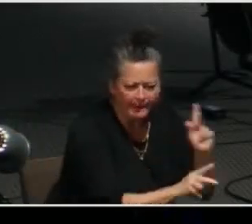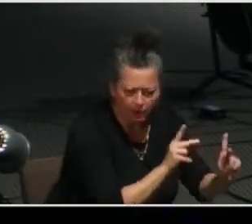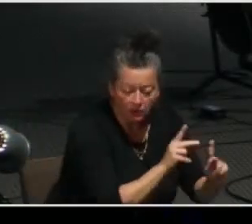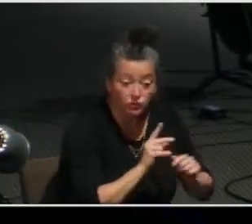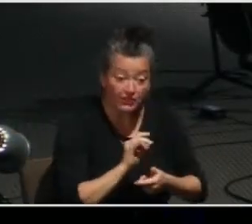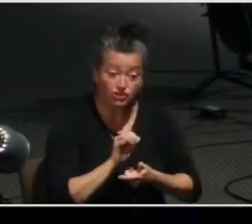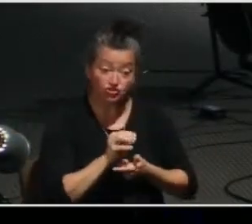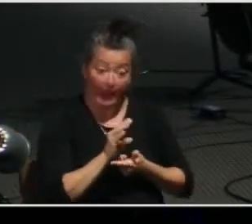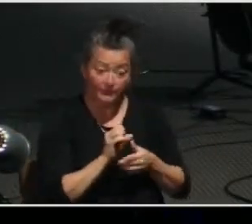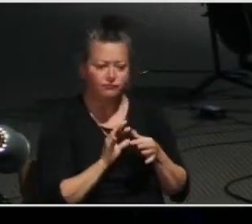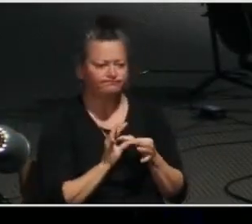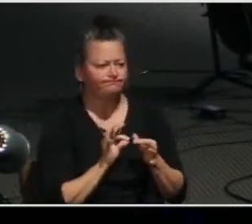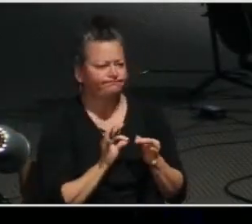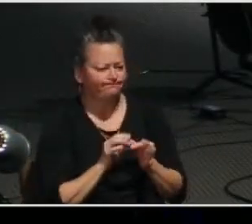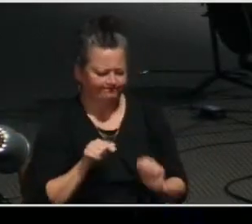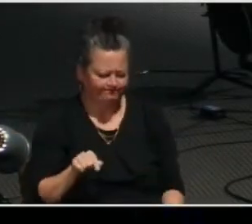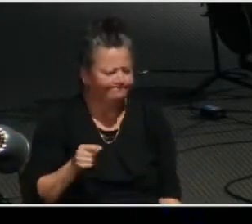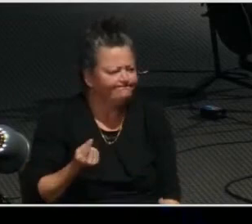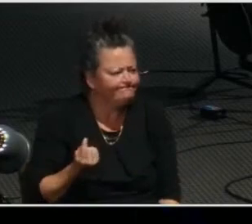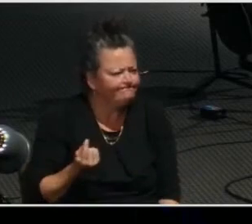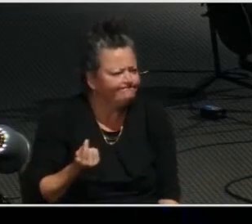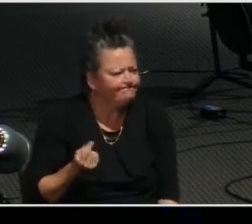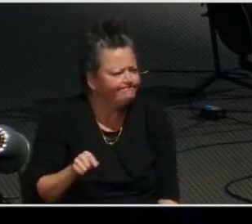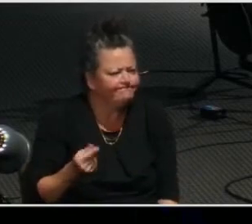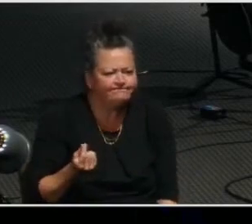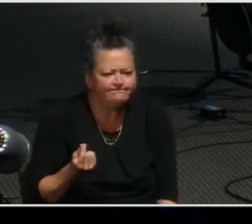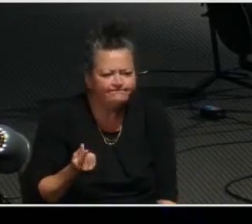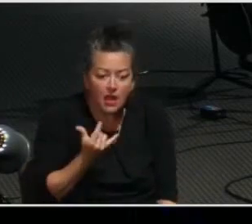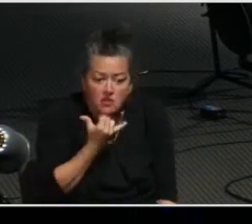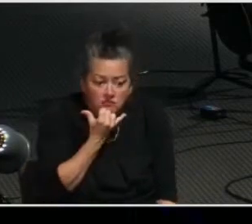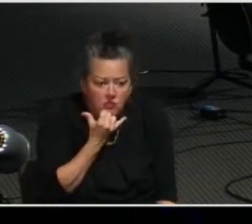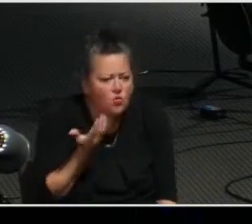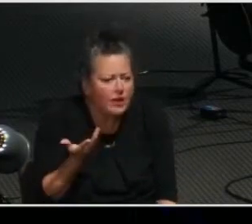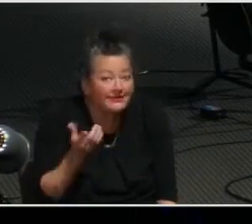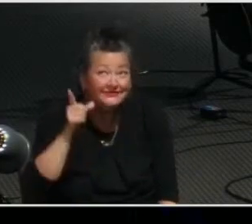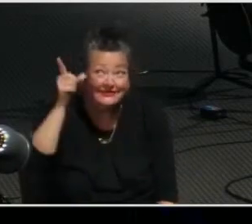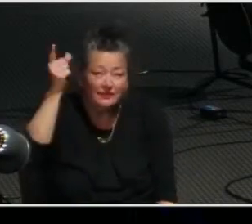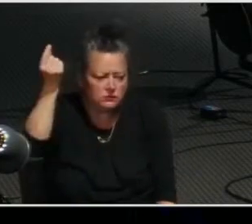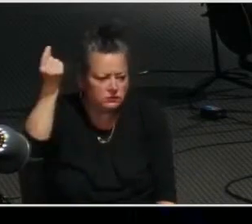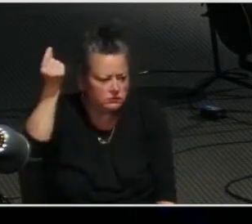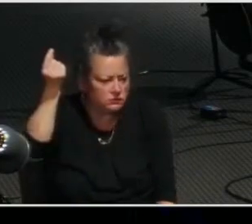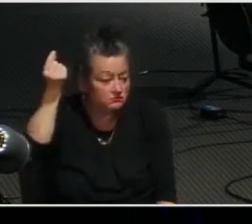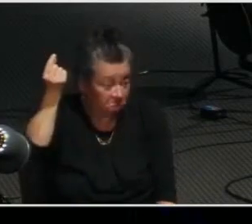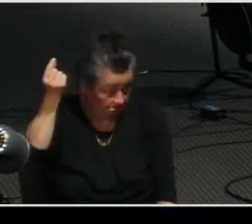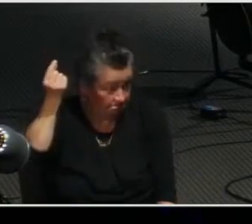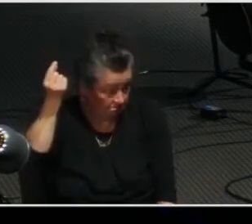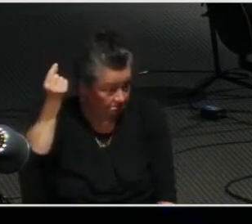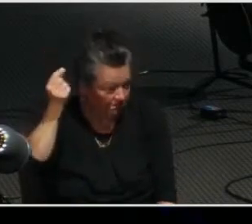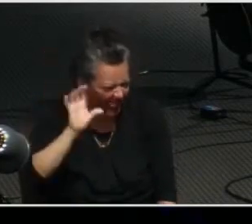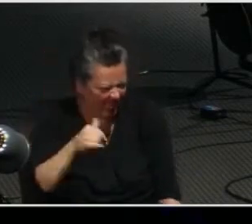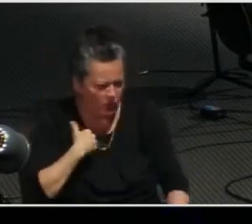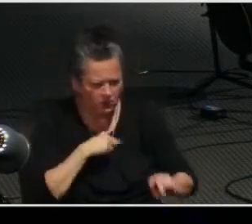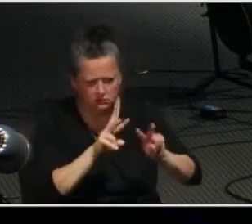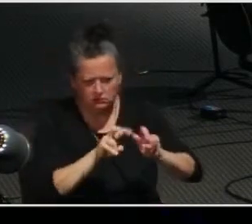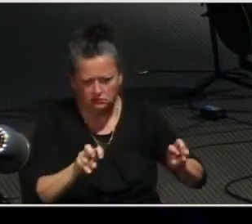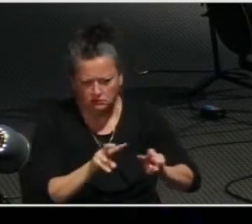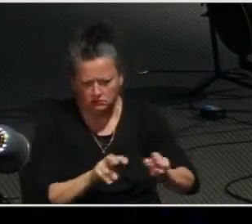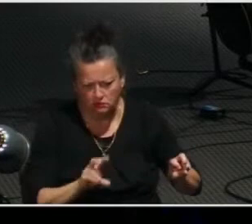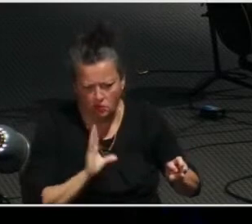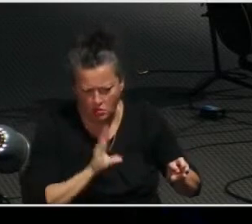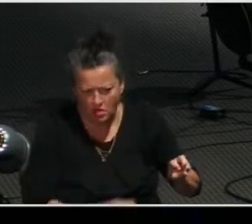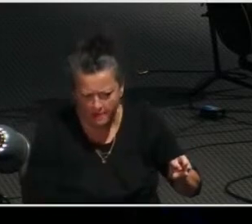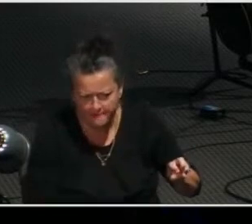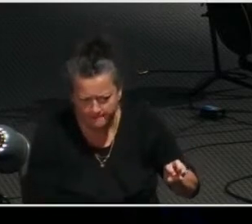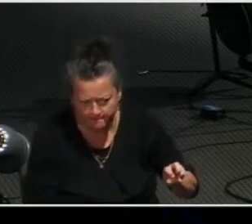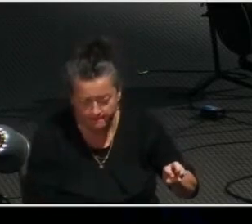did, and then he will tell what God will do in response. And finally, we're going to examine how we